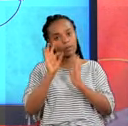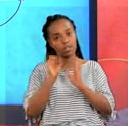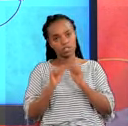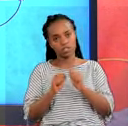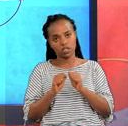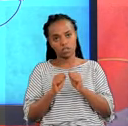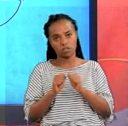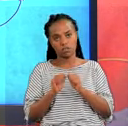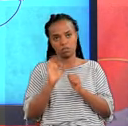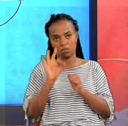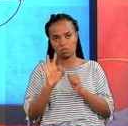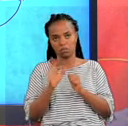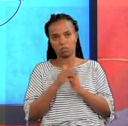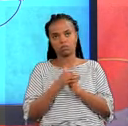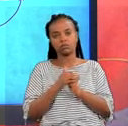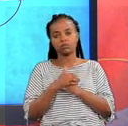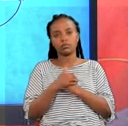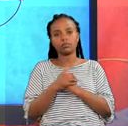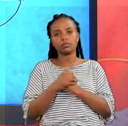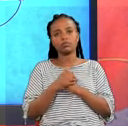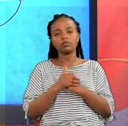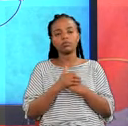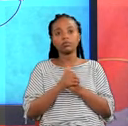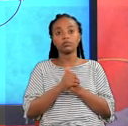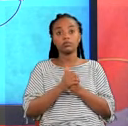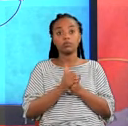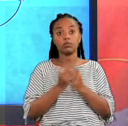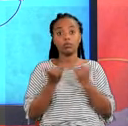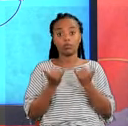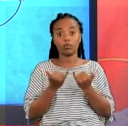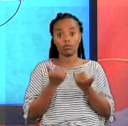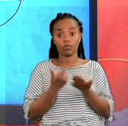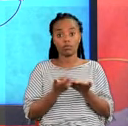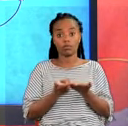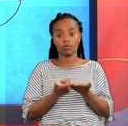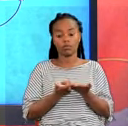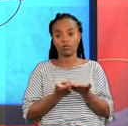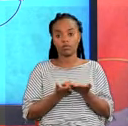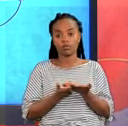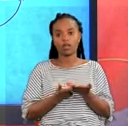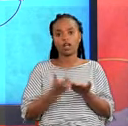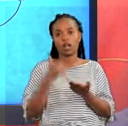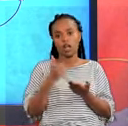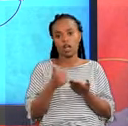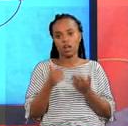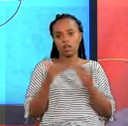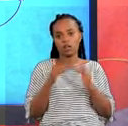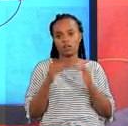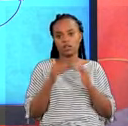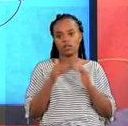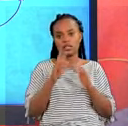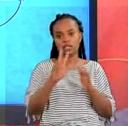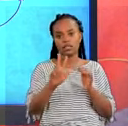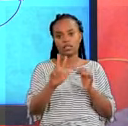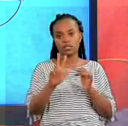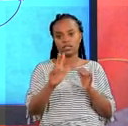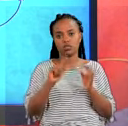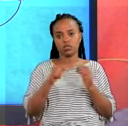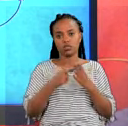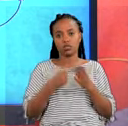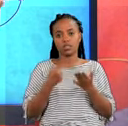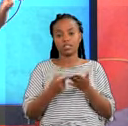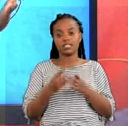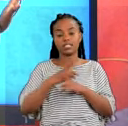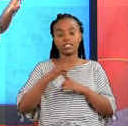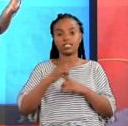Okay, the foci. Now, here, A is it is 3. So